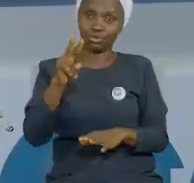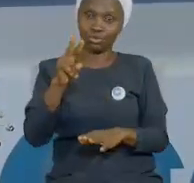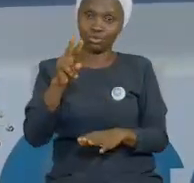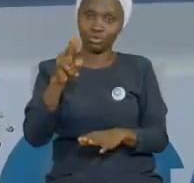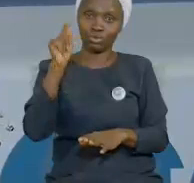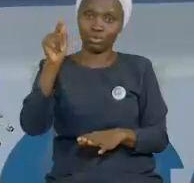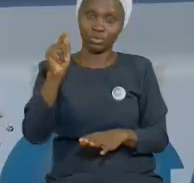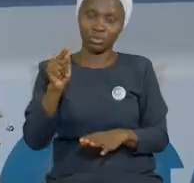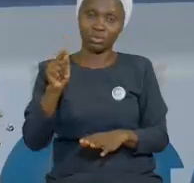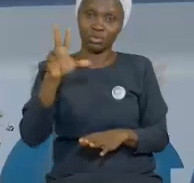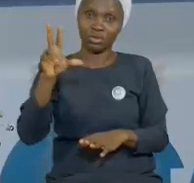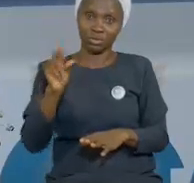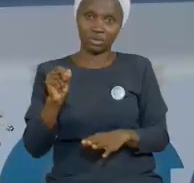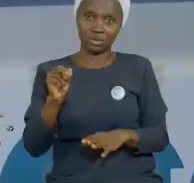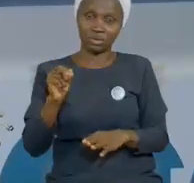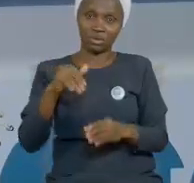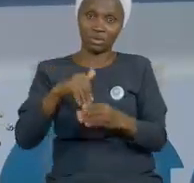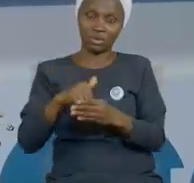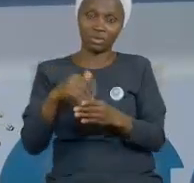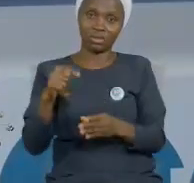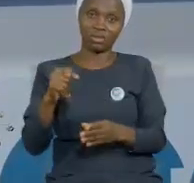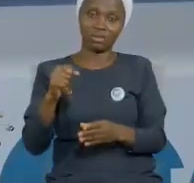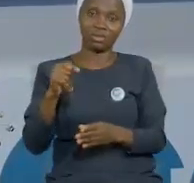at the minister's conference hall.